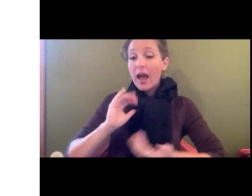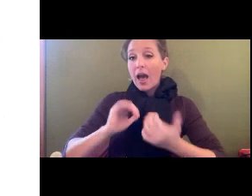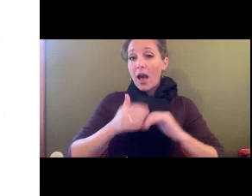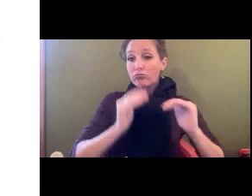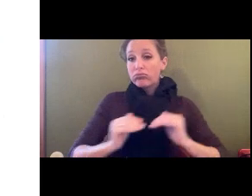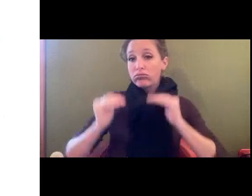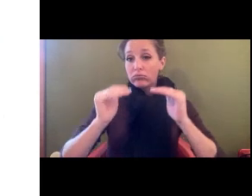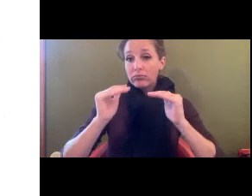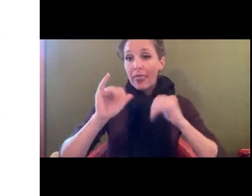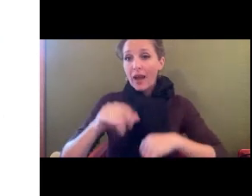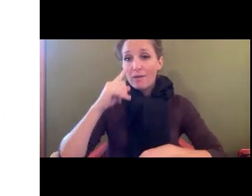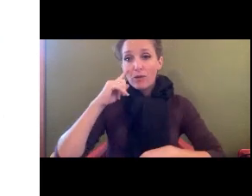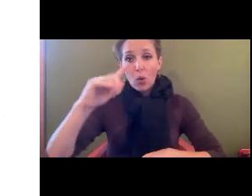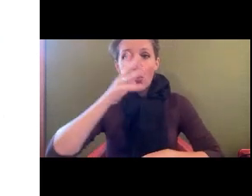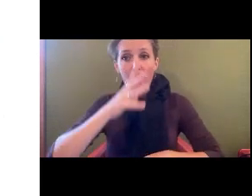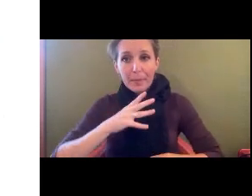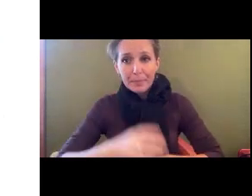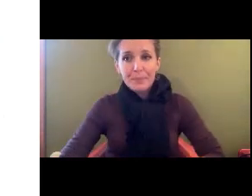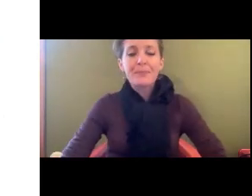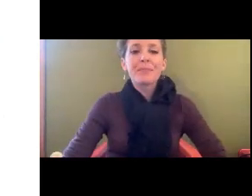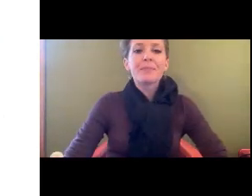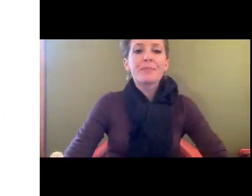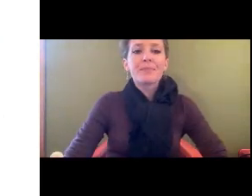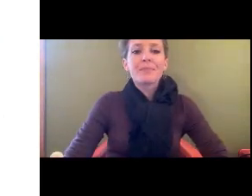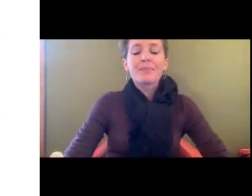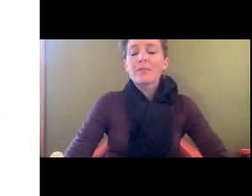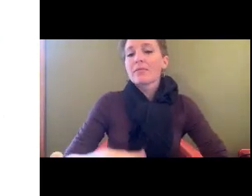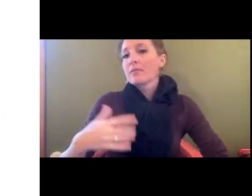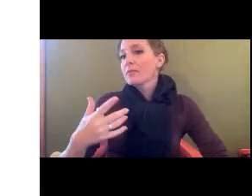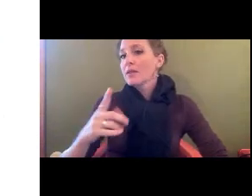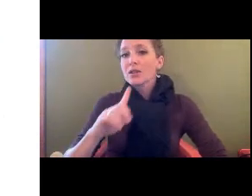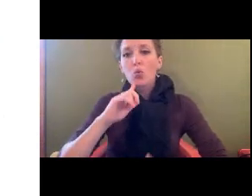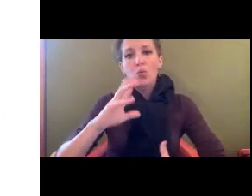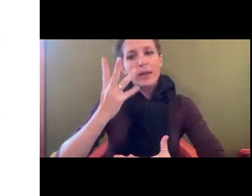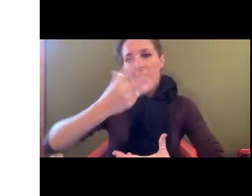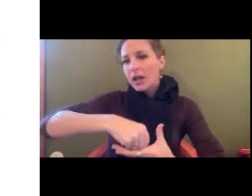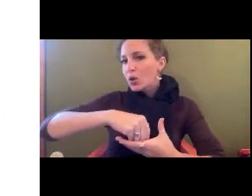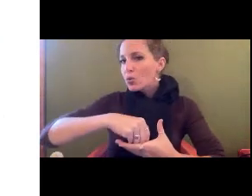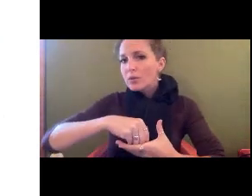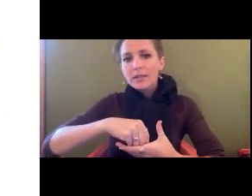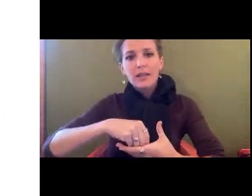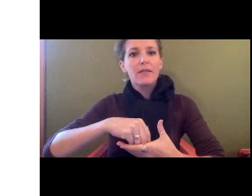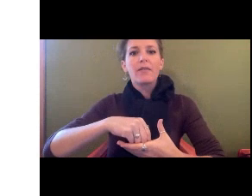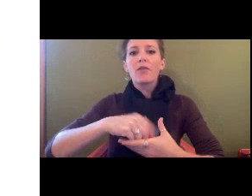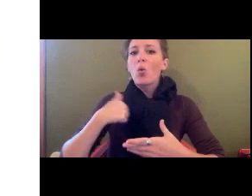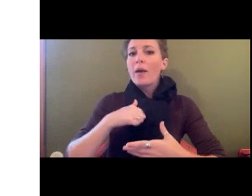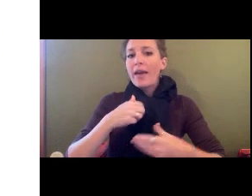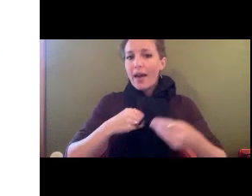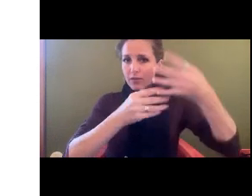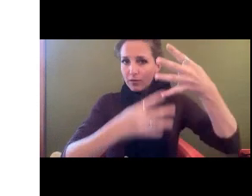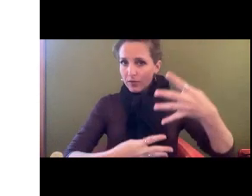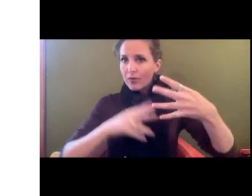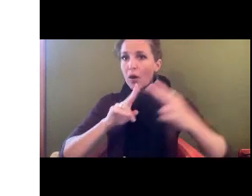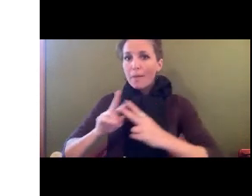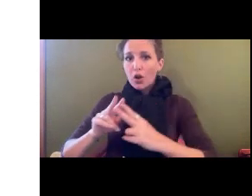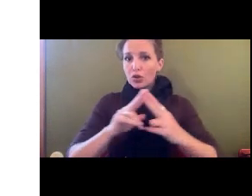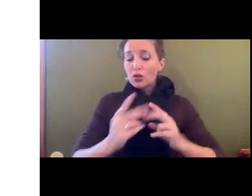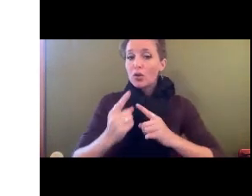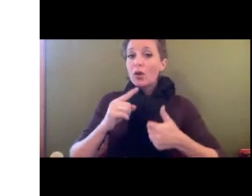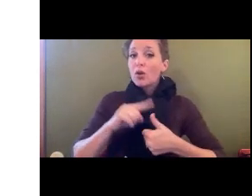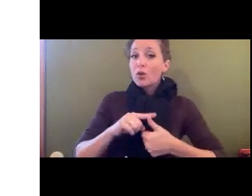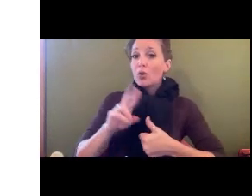Okay. So again, this is an extremely inclusive initiative. So we have several implementing partners here. One, the United States